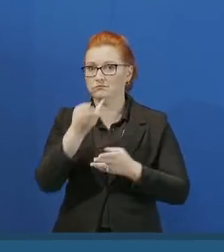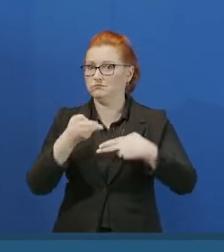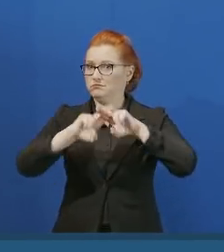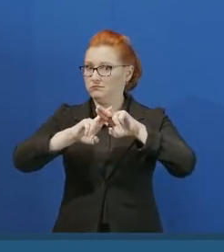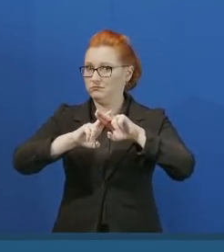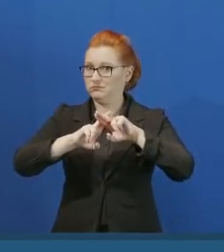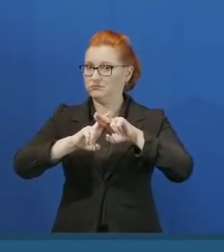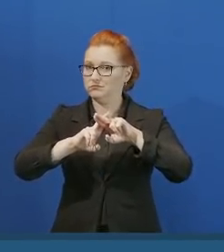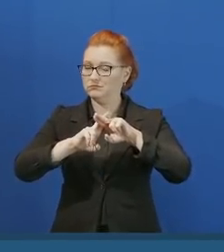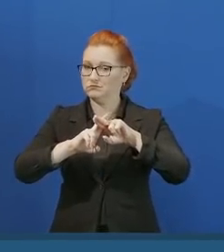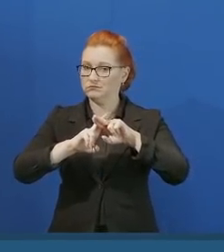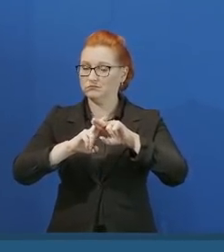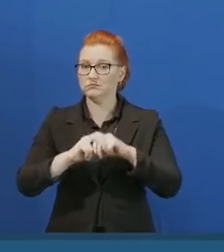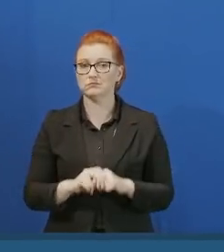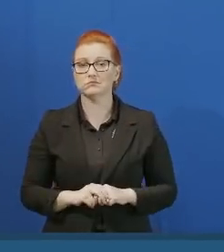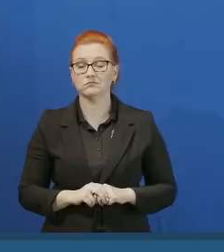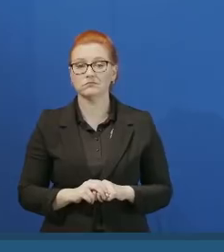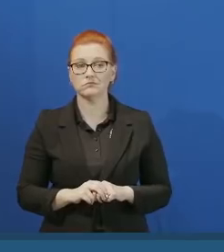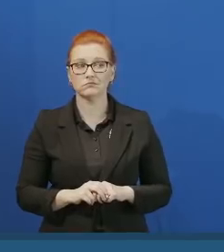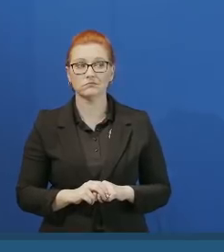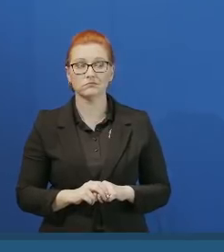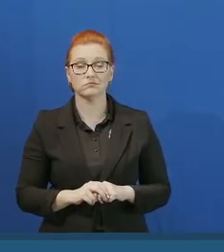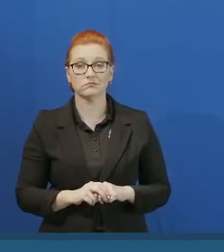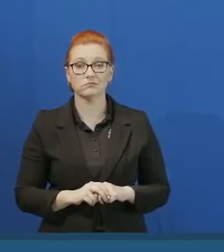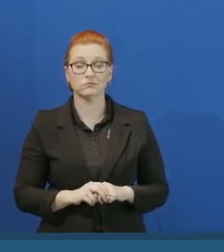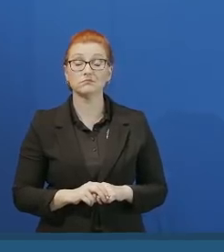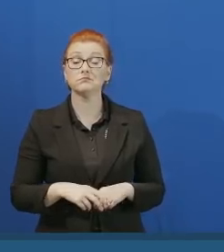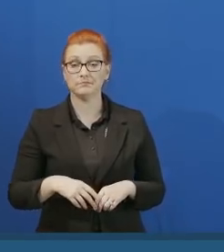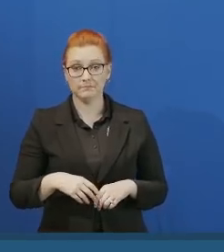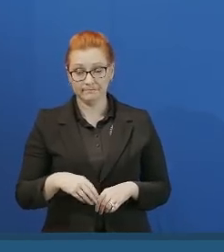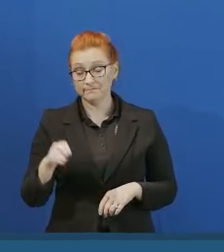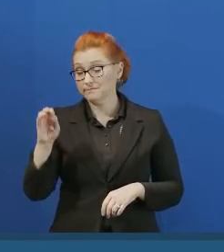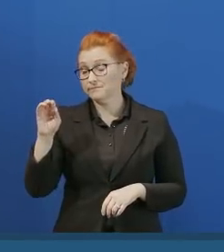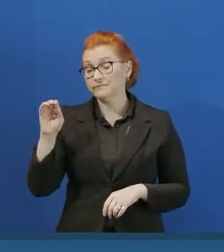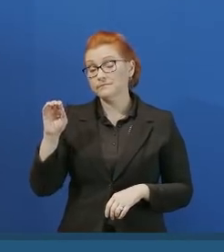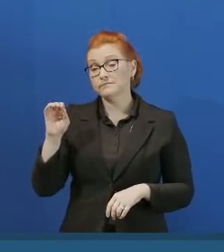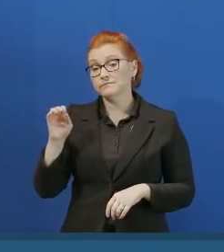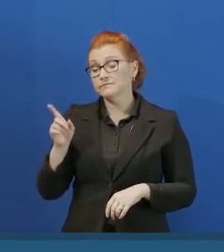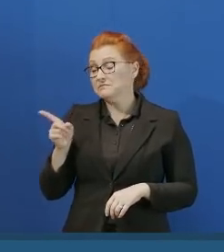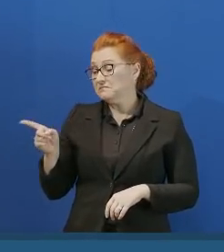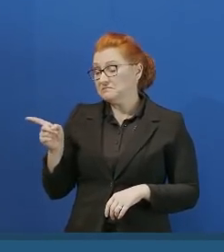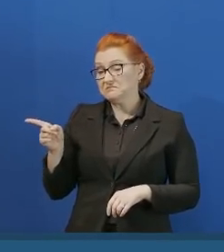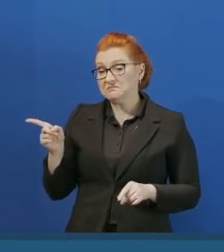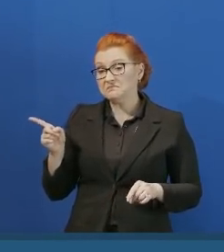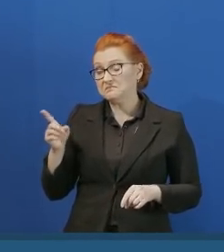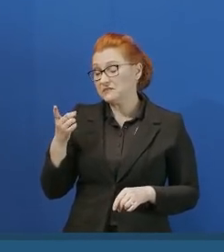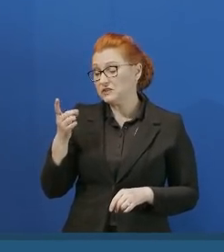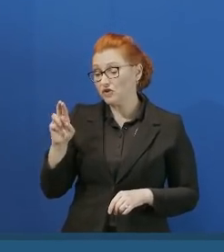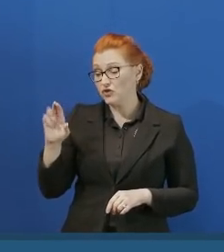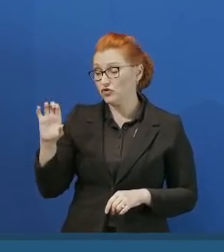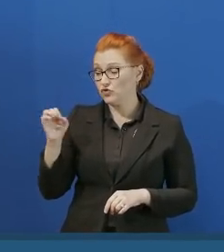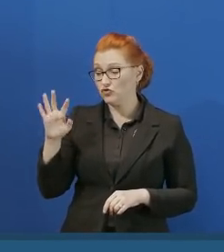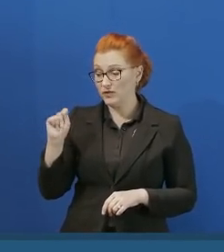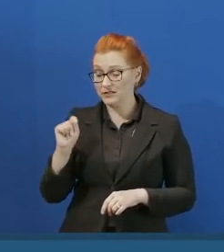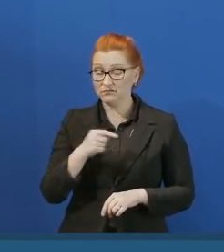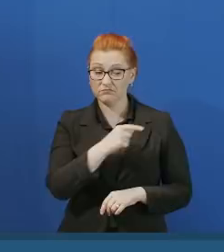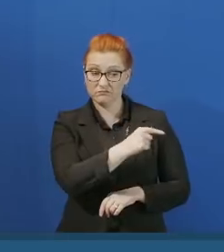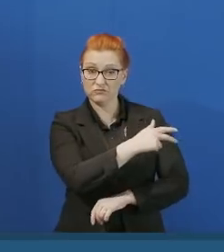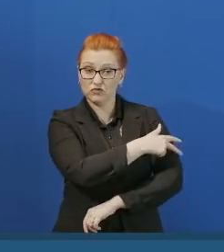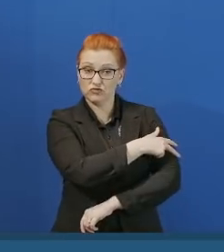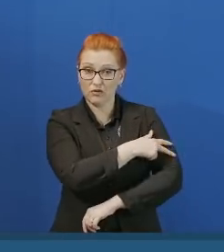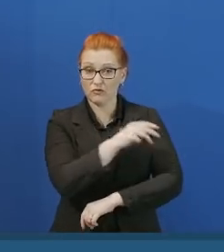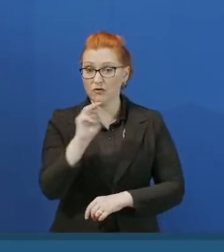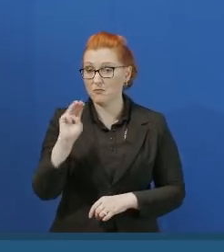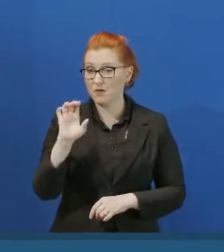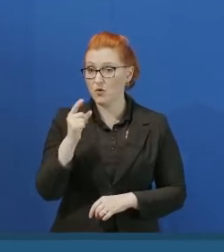On the ICU beds, Dr. Christ and General McGuire were able to add 1,928 beds over the